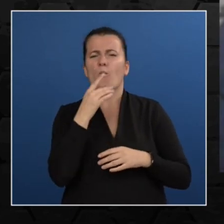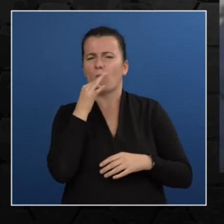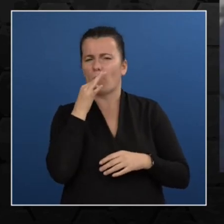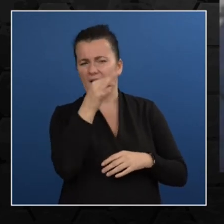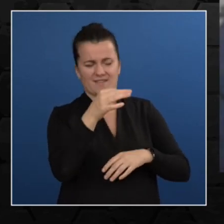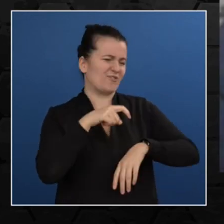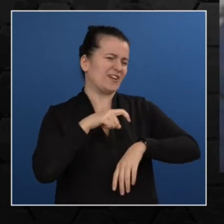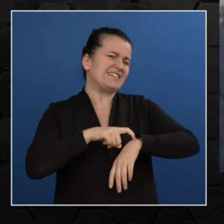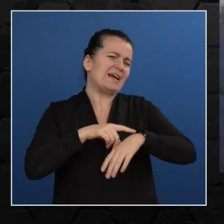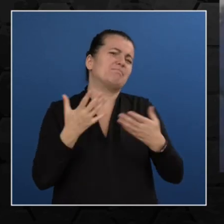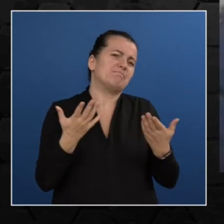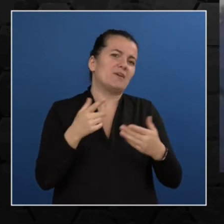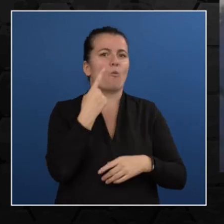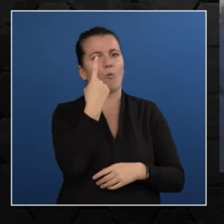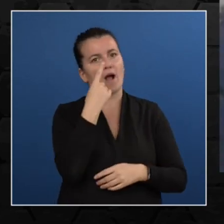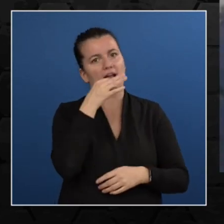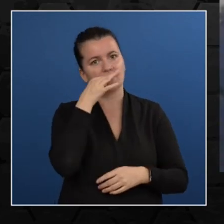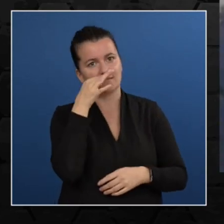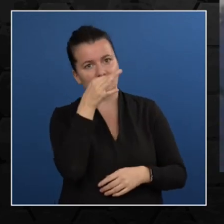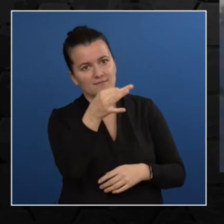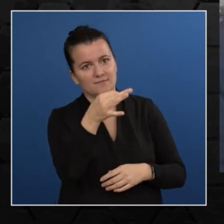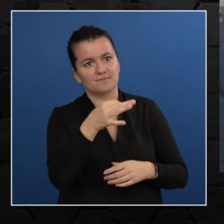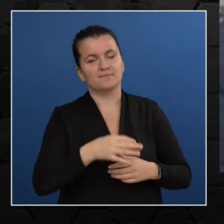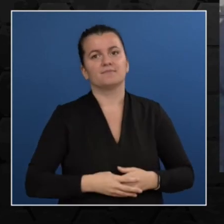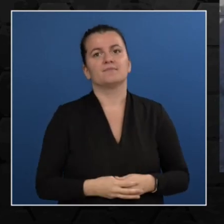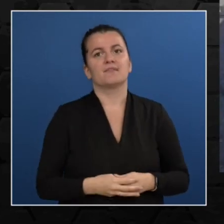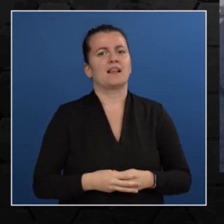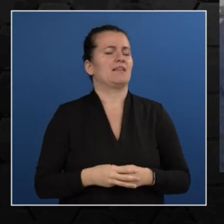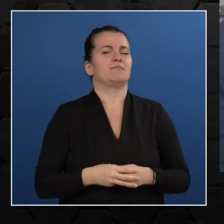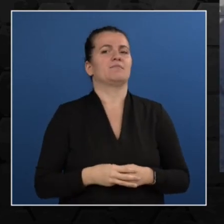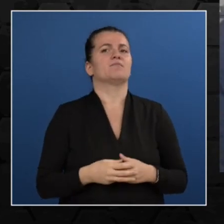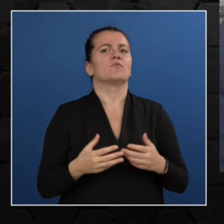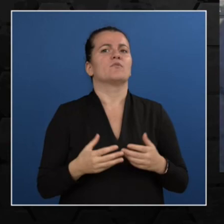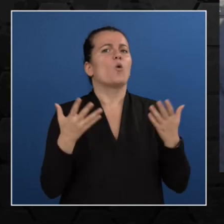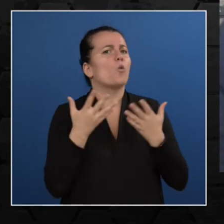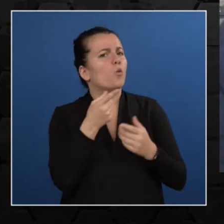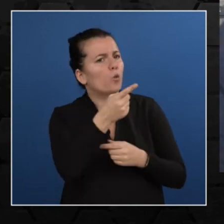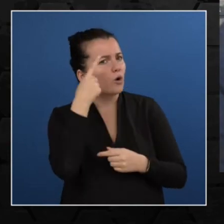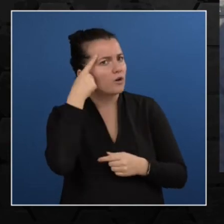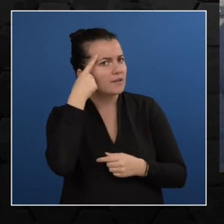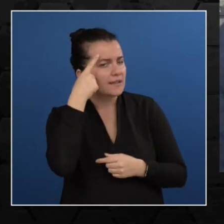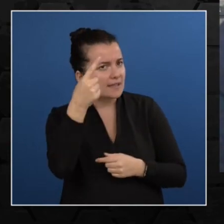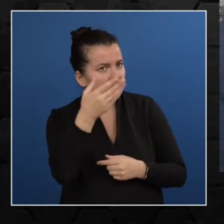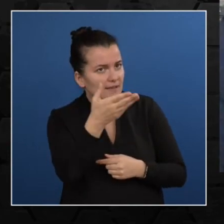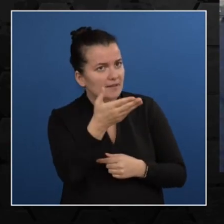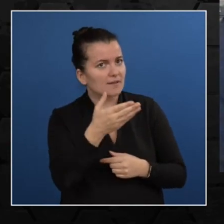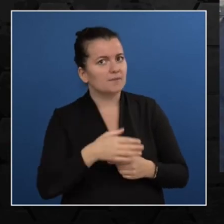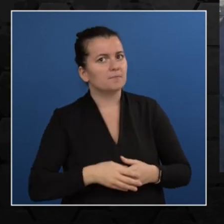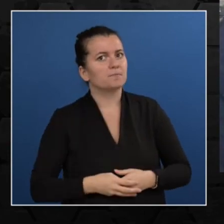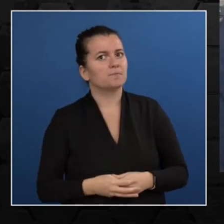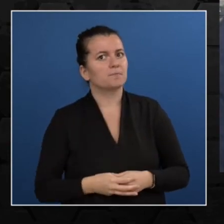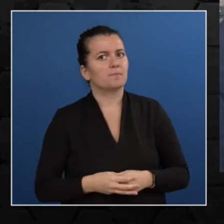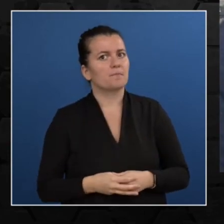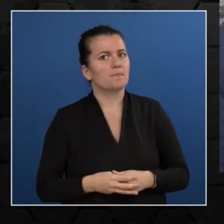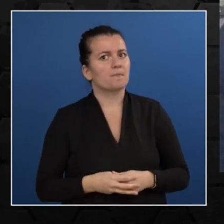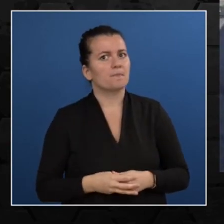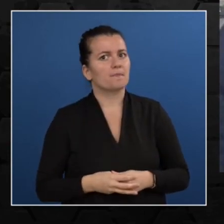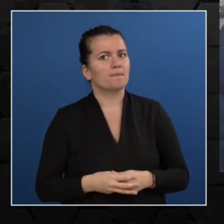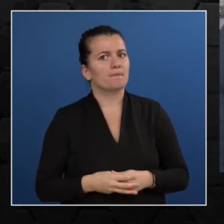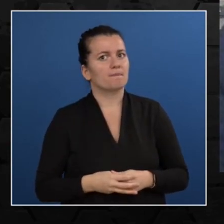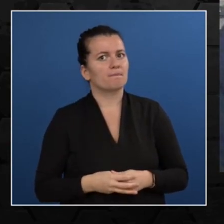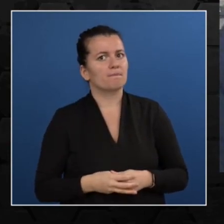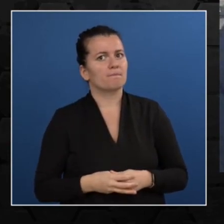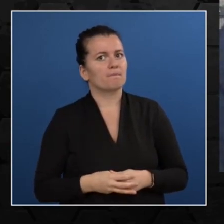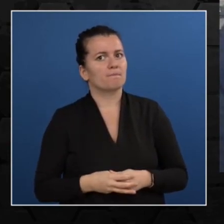time. Just an overall general question. What do you think is the most often committed